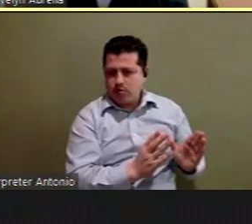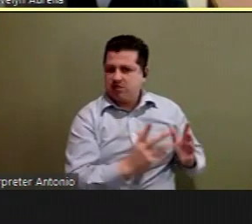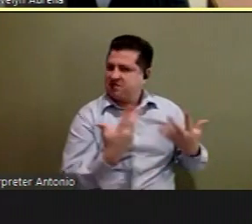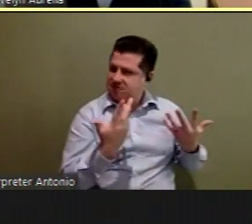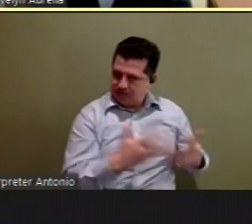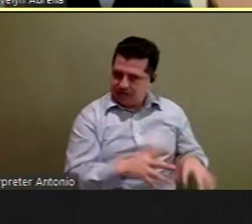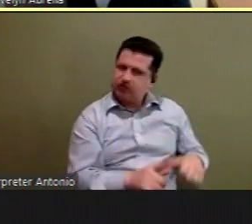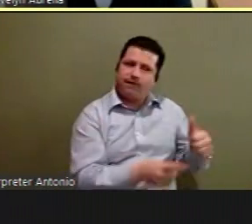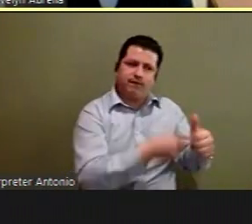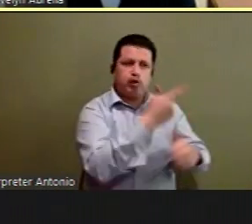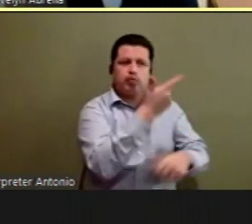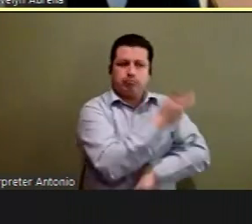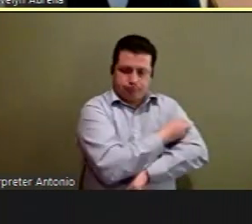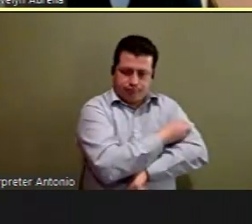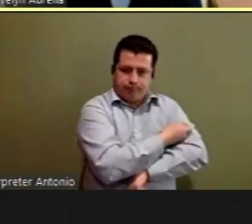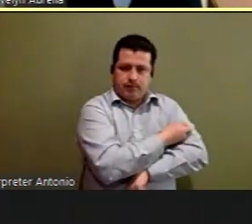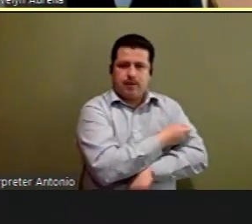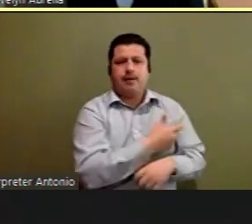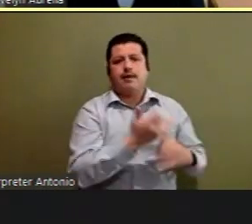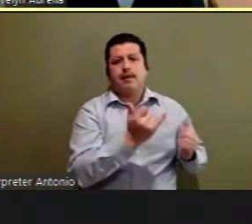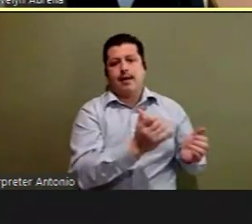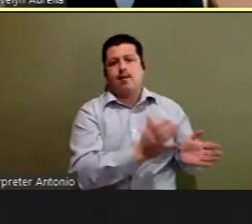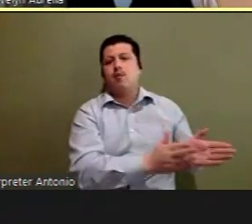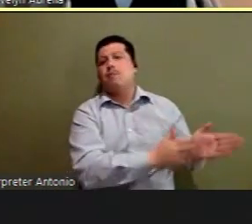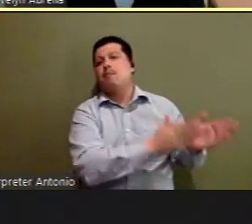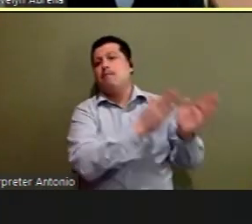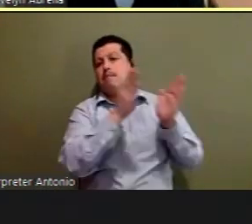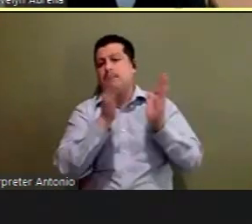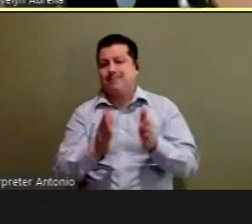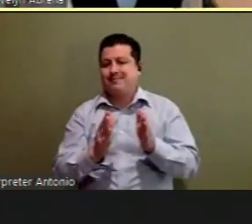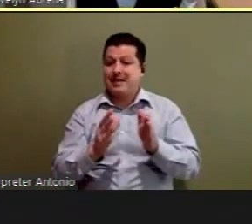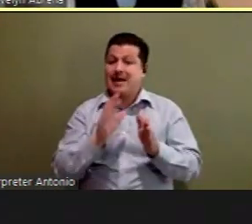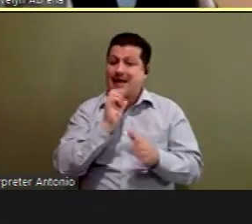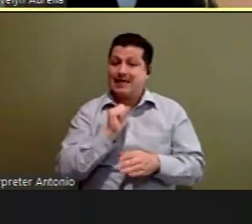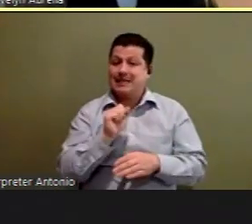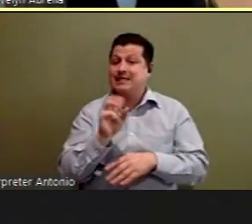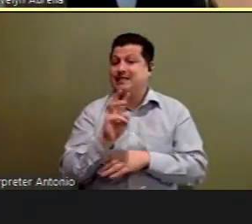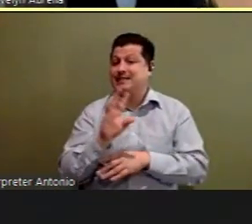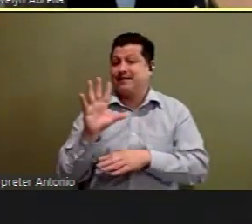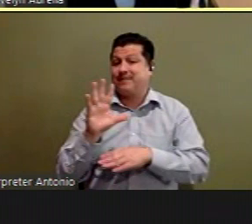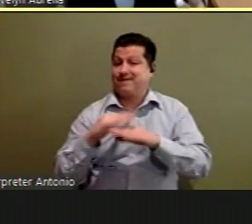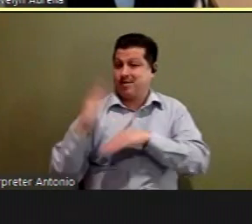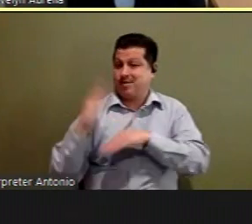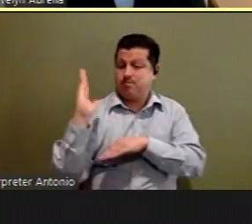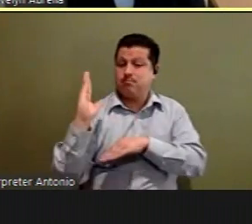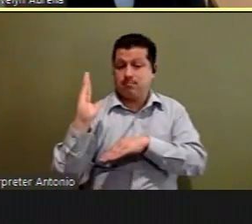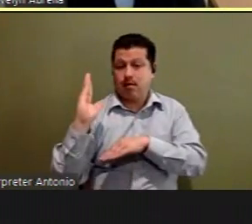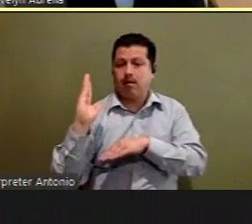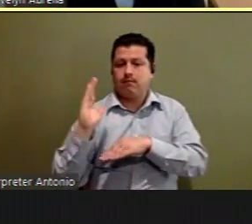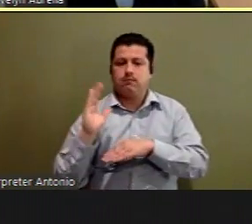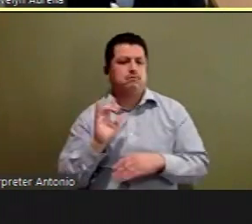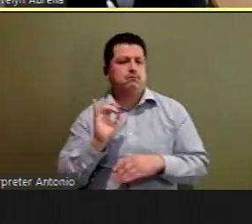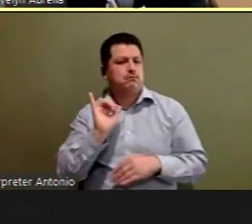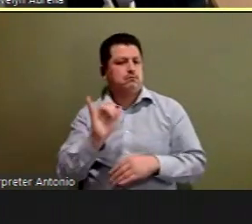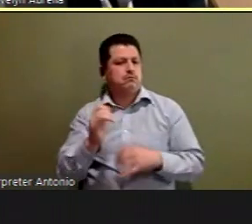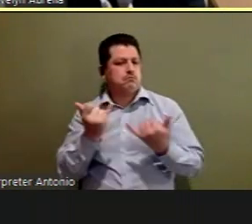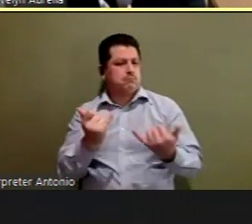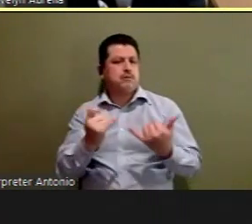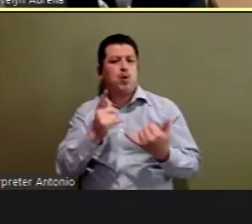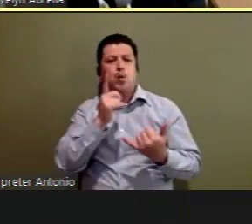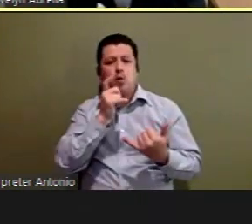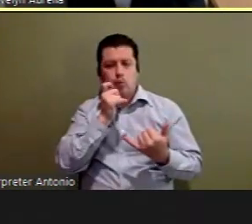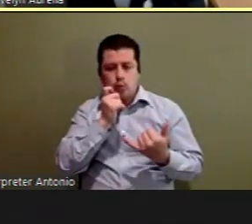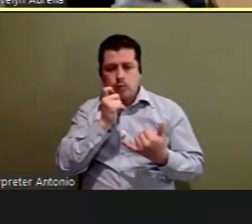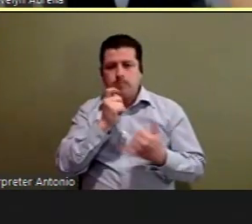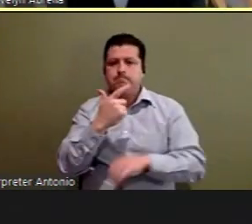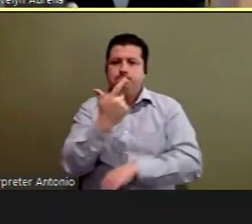moved on to age 65 and older. Right now, that's the majority of the people who are getting the vaccinations are those age